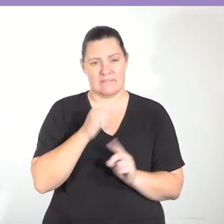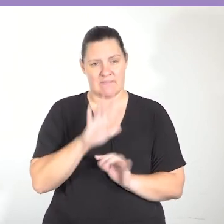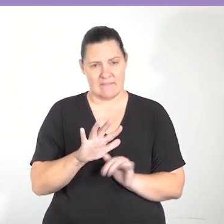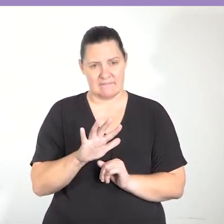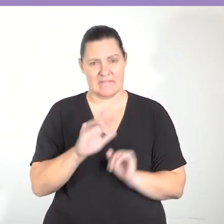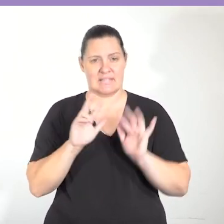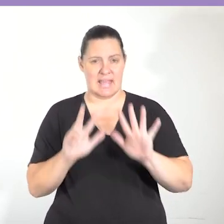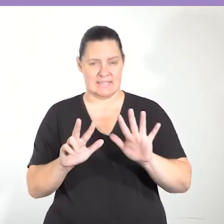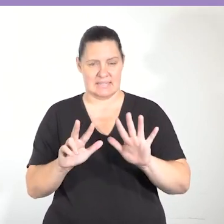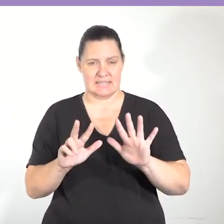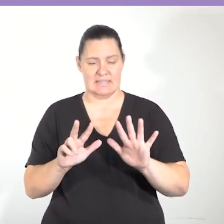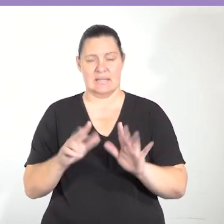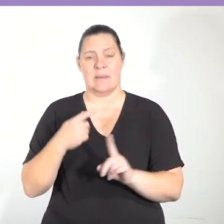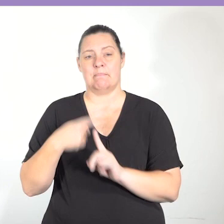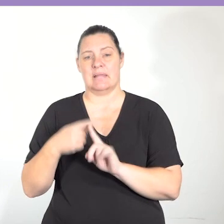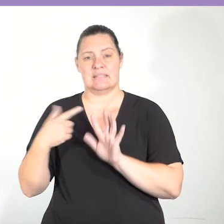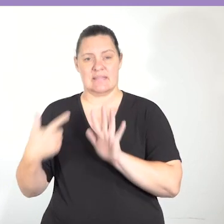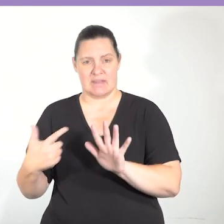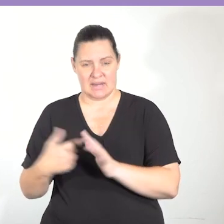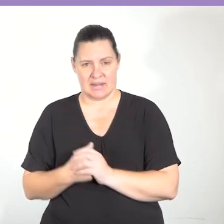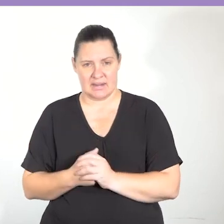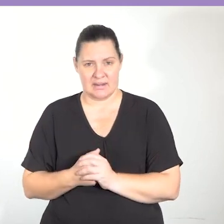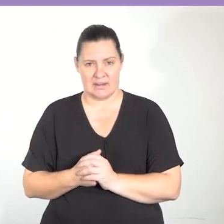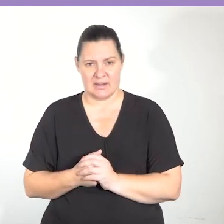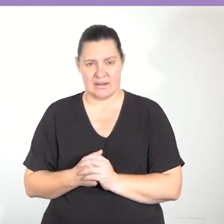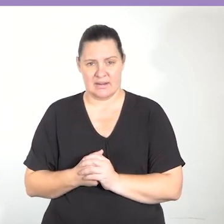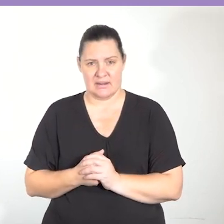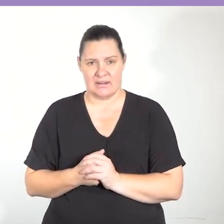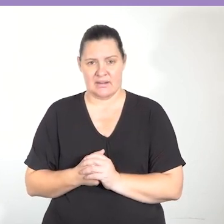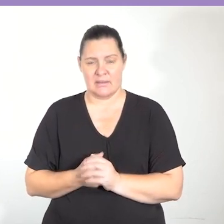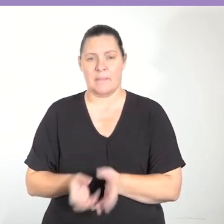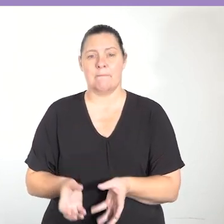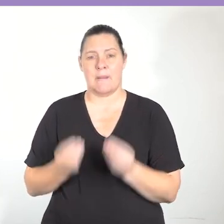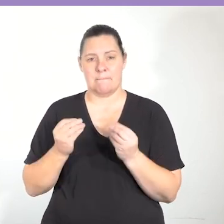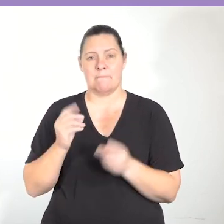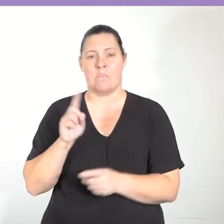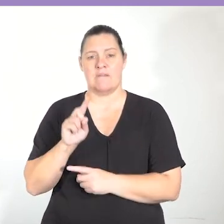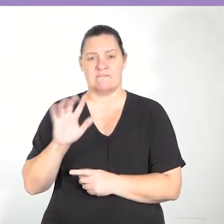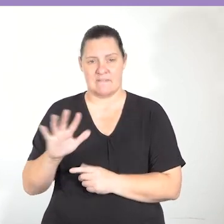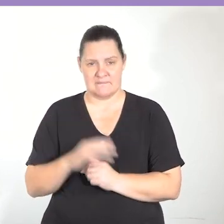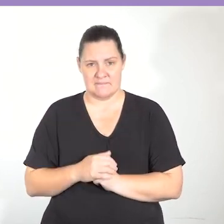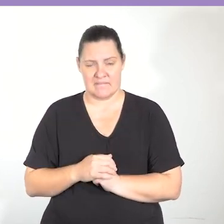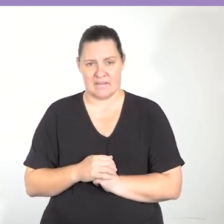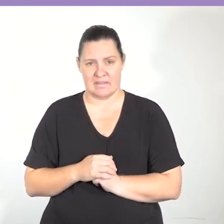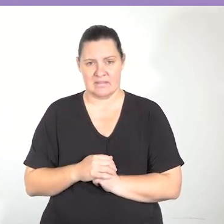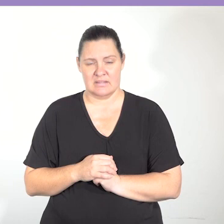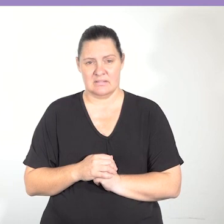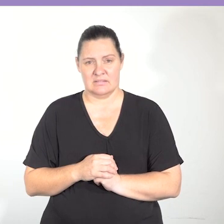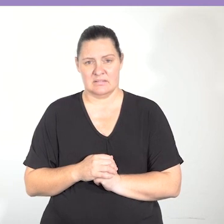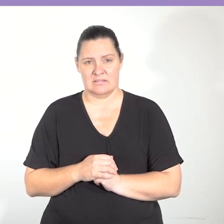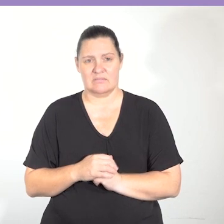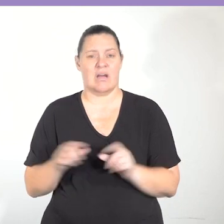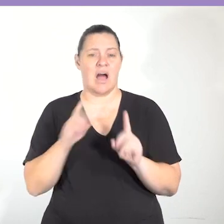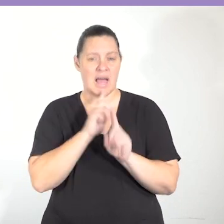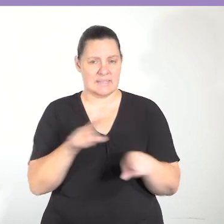just calculated it there above, is 8. 8 plus 7, that still gives us 15. We are getting to